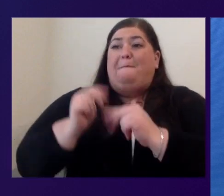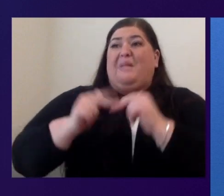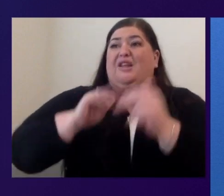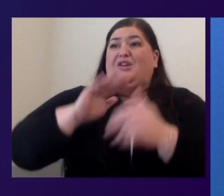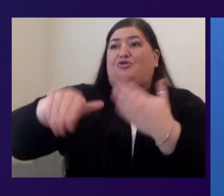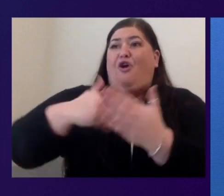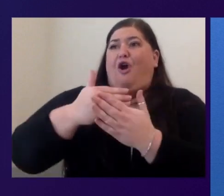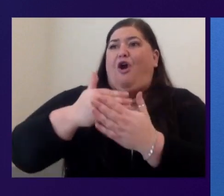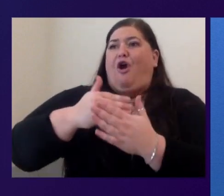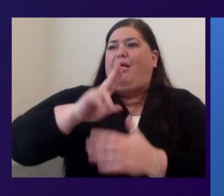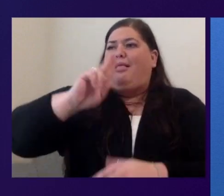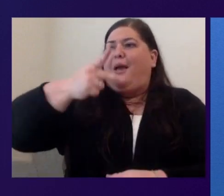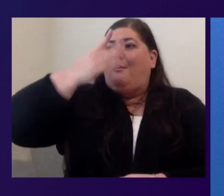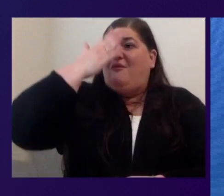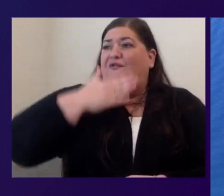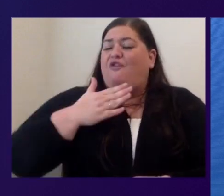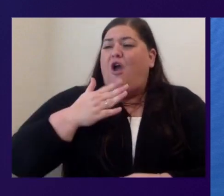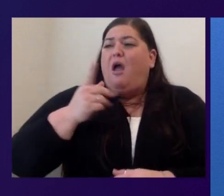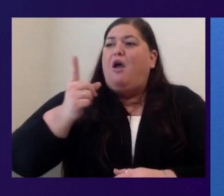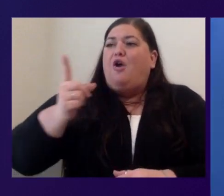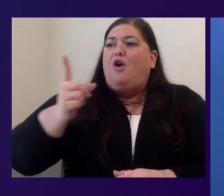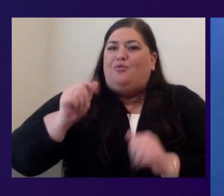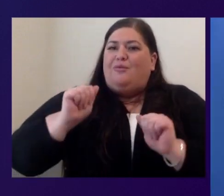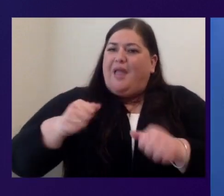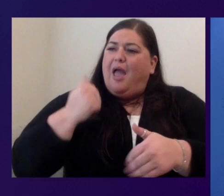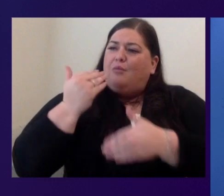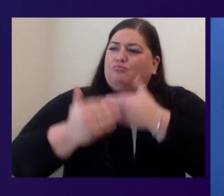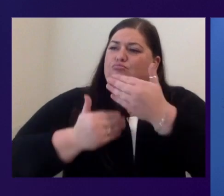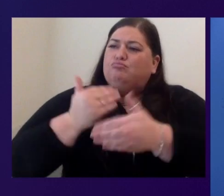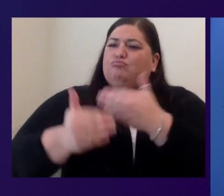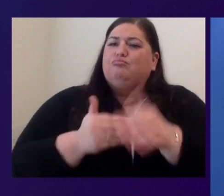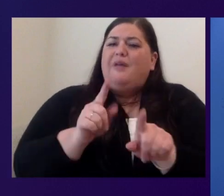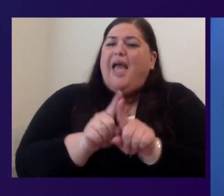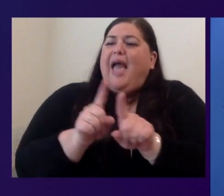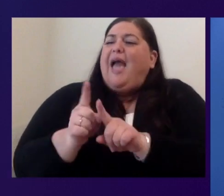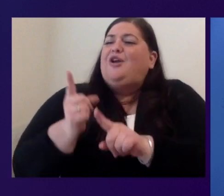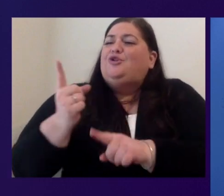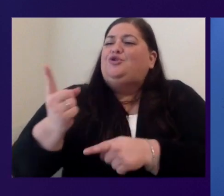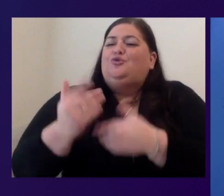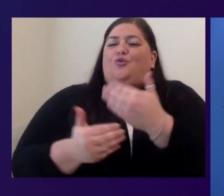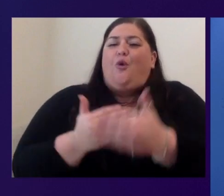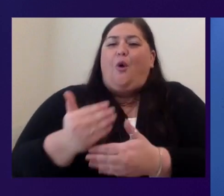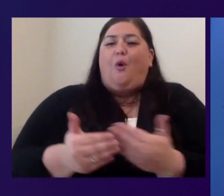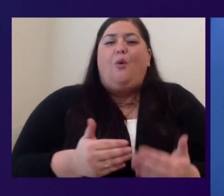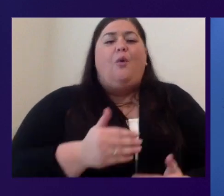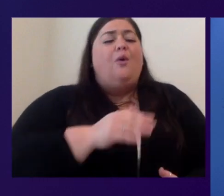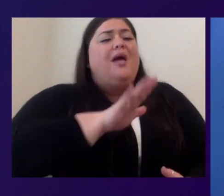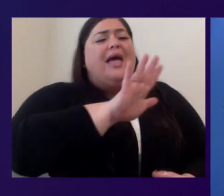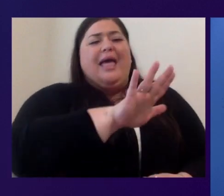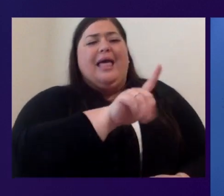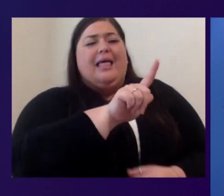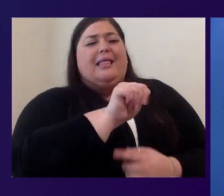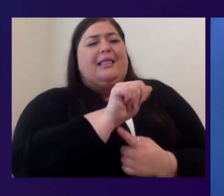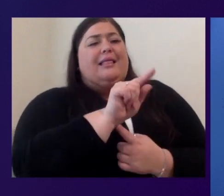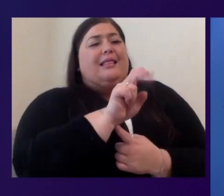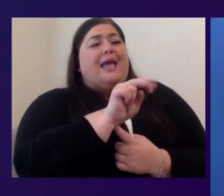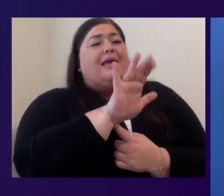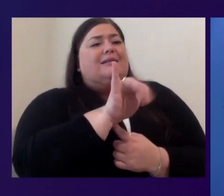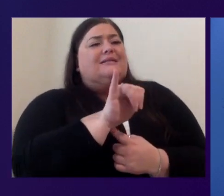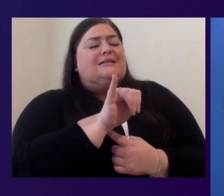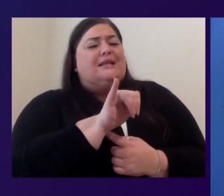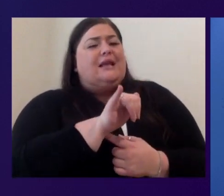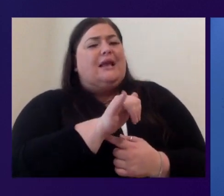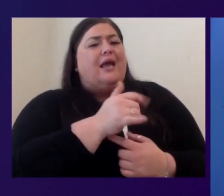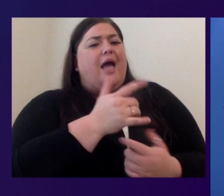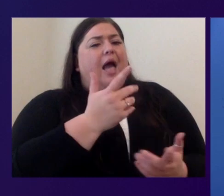grows and not have to build again for that high watermark. So we talked about scaling. What about latency? And I can imagine latency.